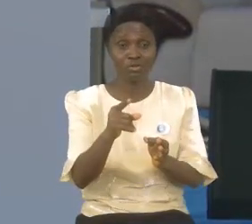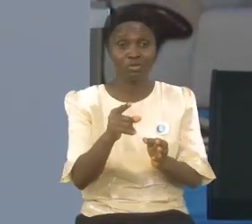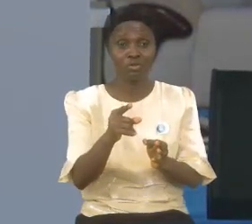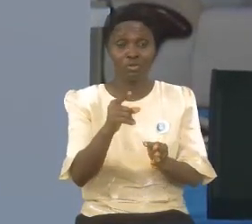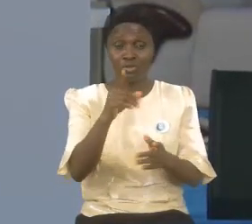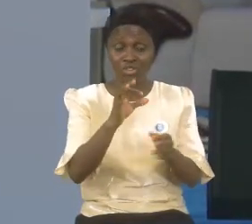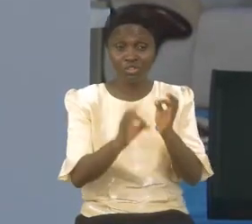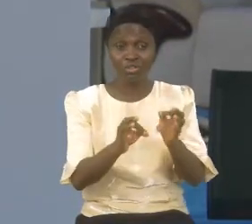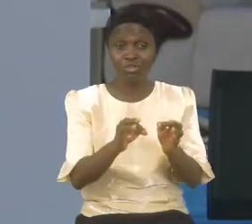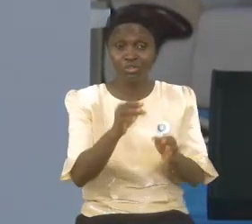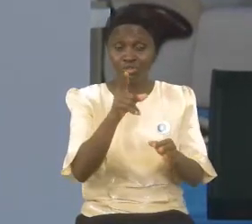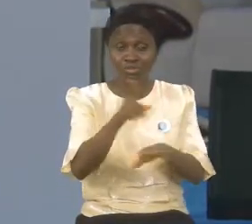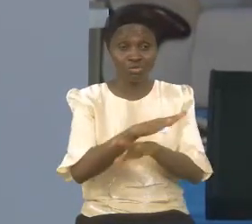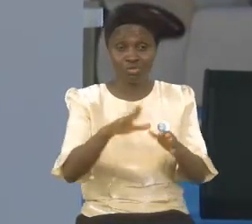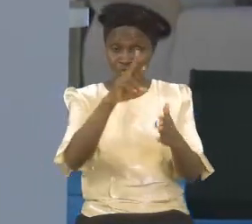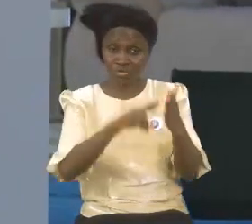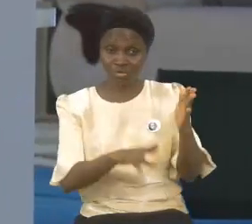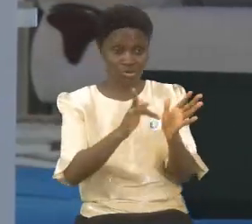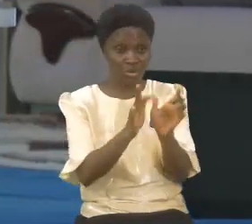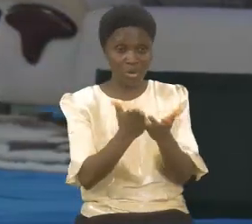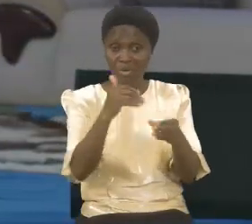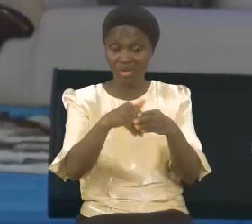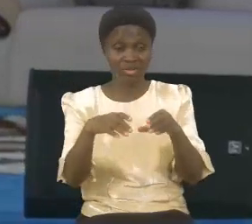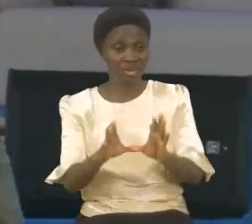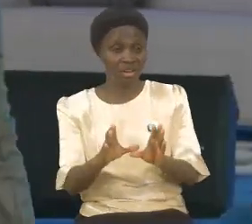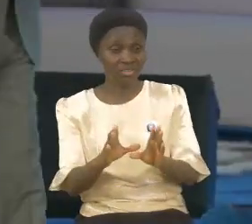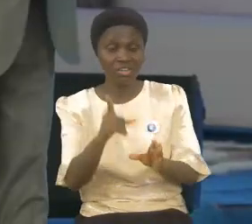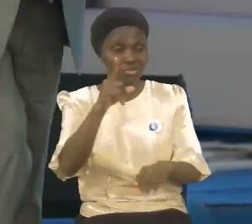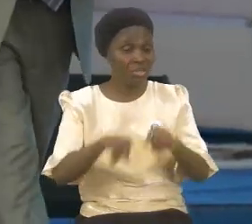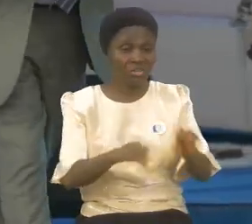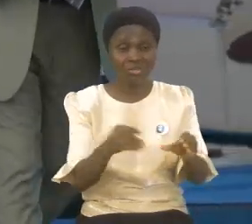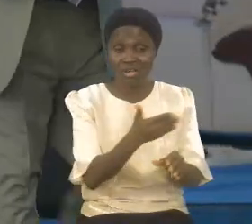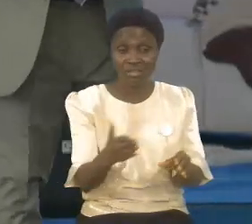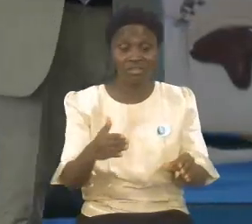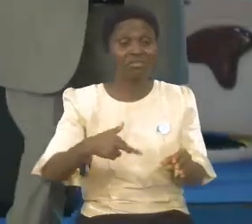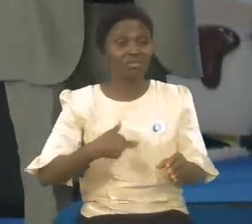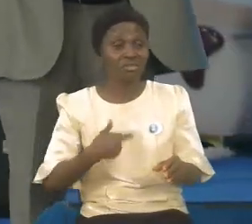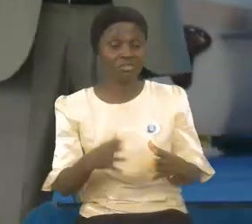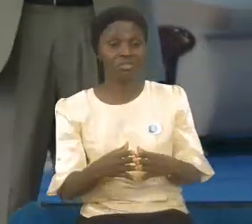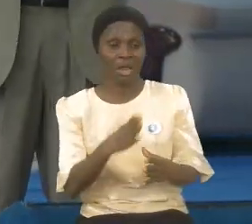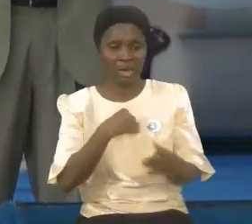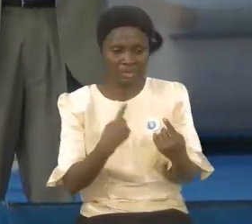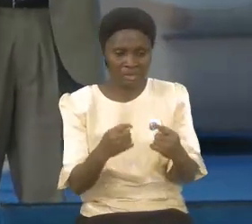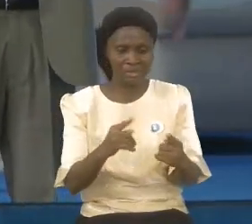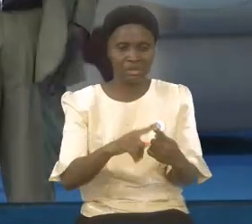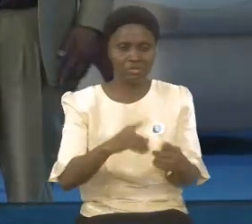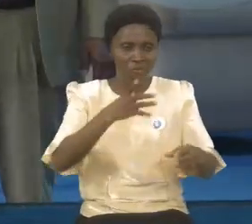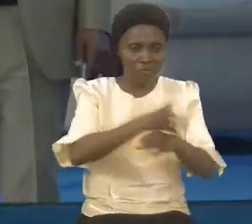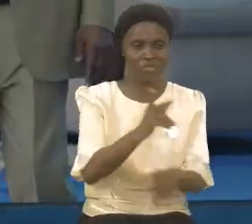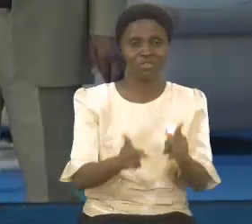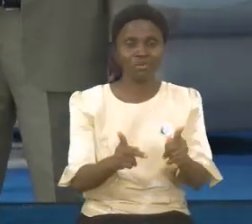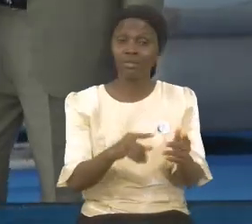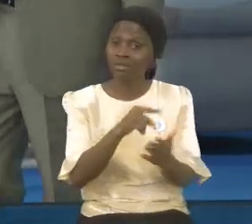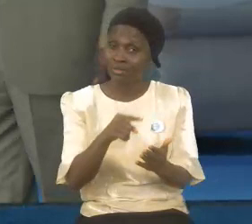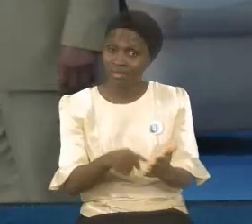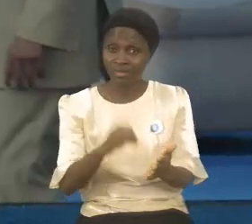class, if you're a teacher and you cannot do anything religious and try to convert people, this is their day, the